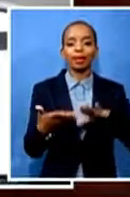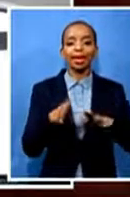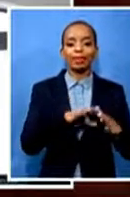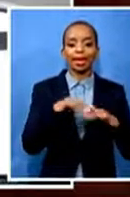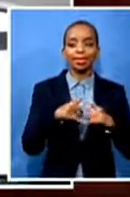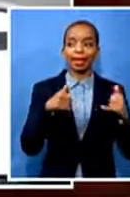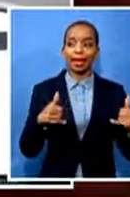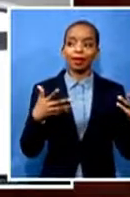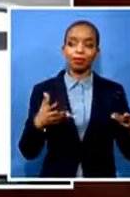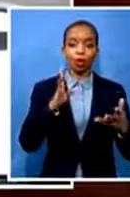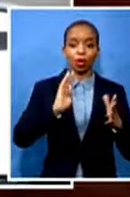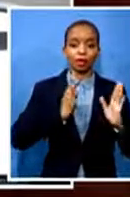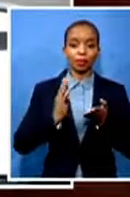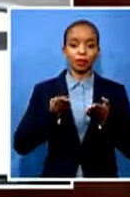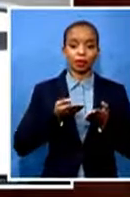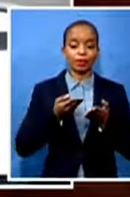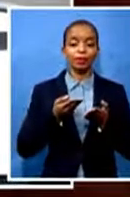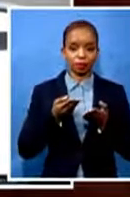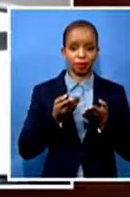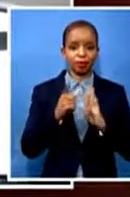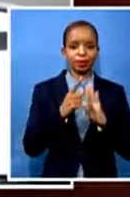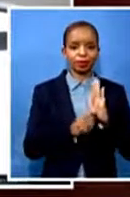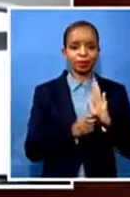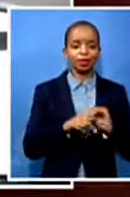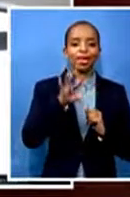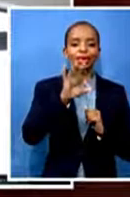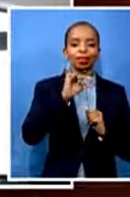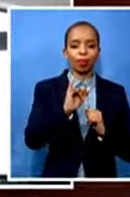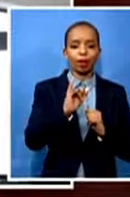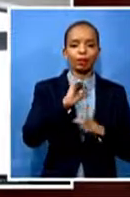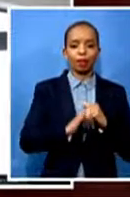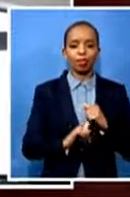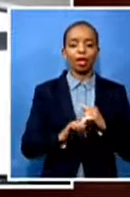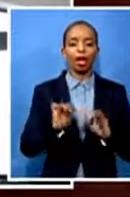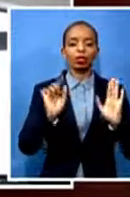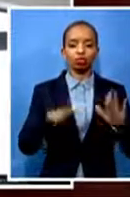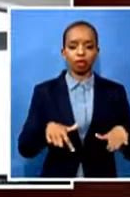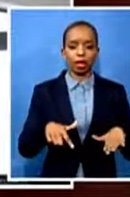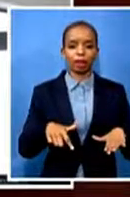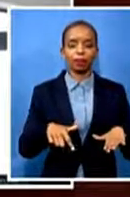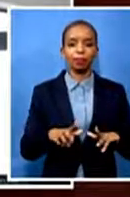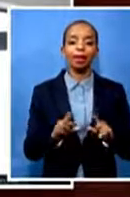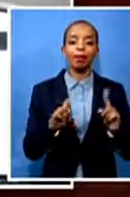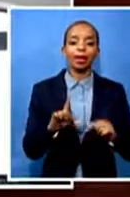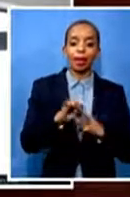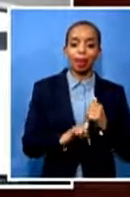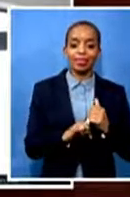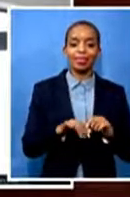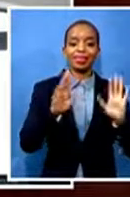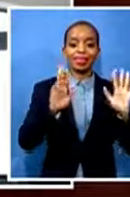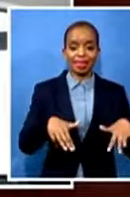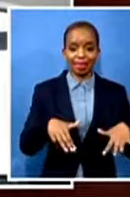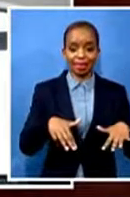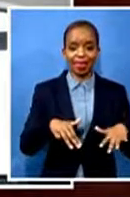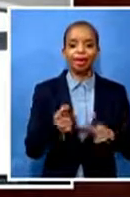of July. Right. In September, then, we will publish the outcome for people to come in